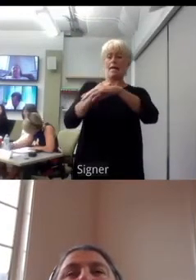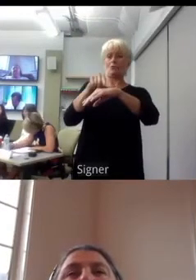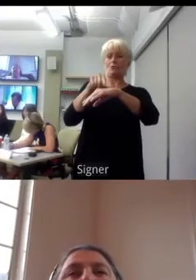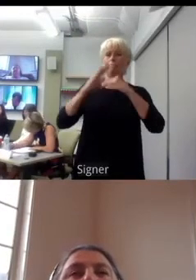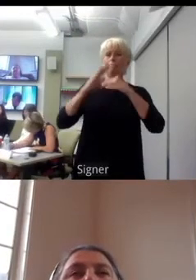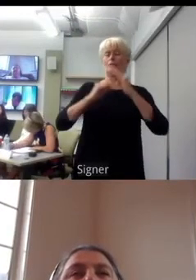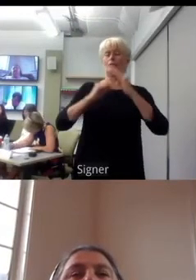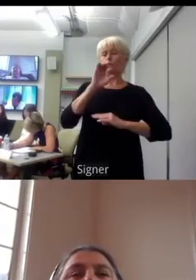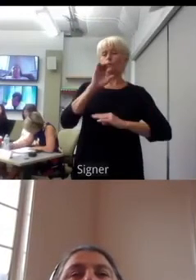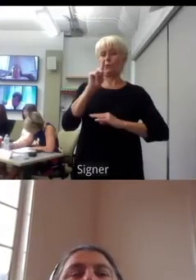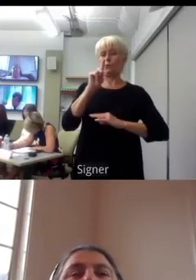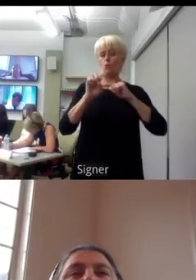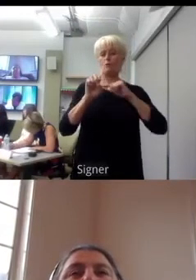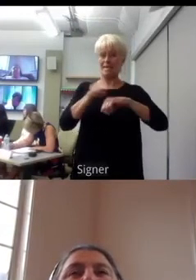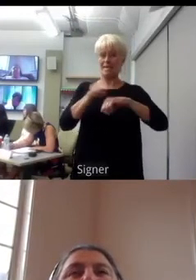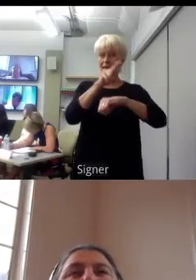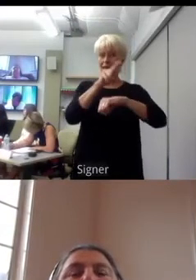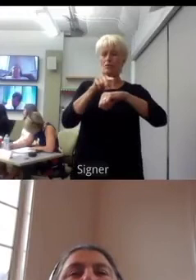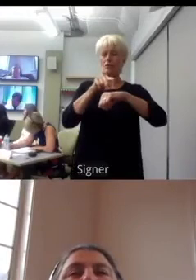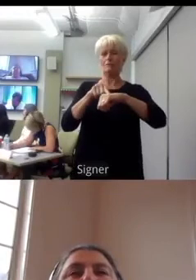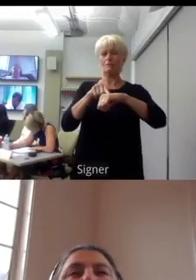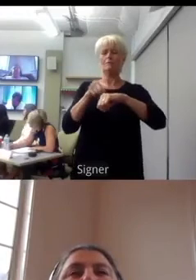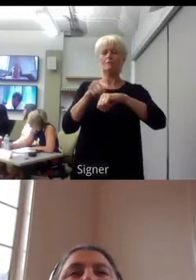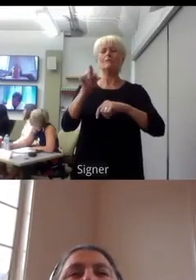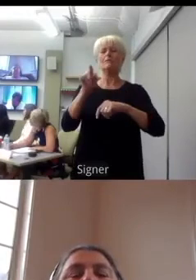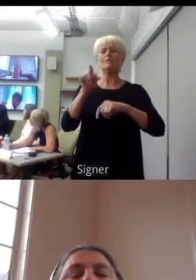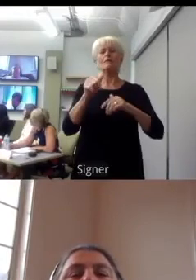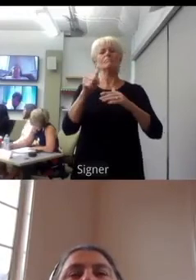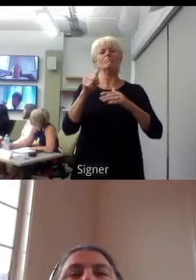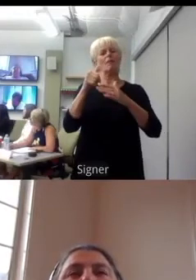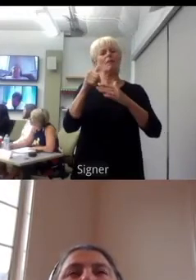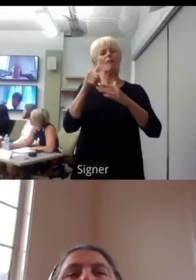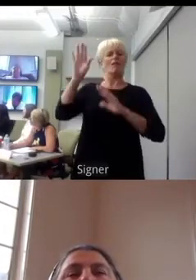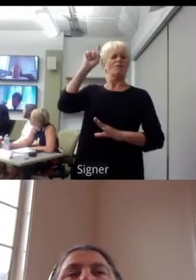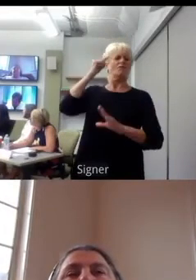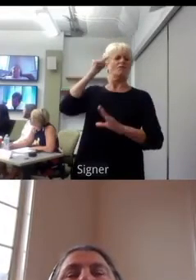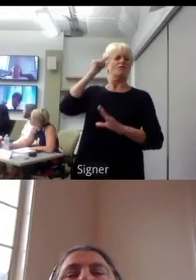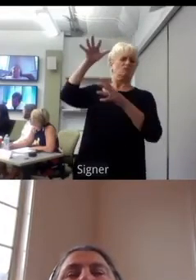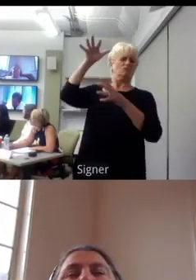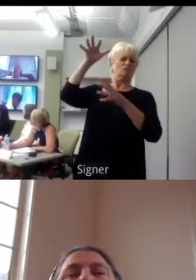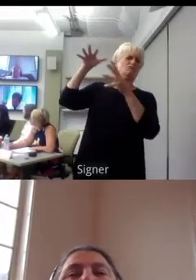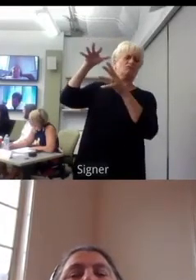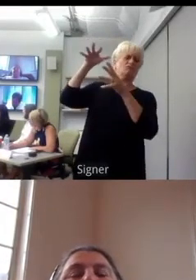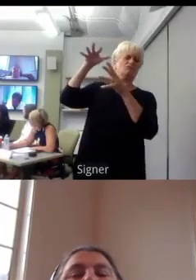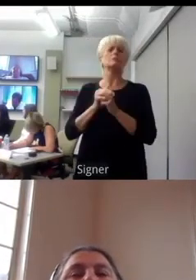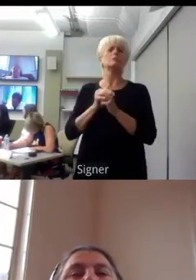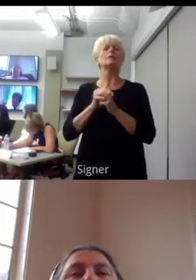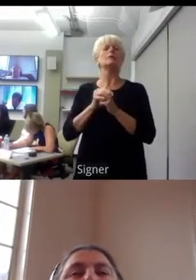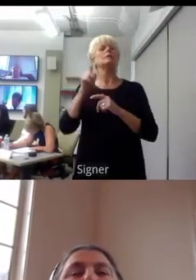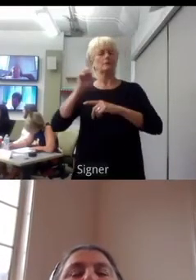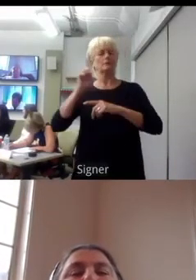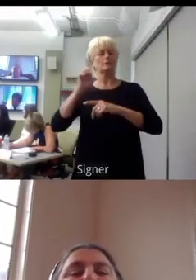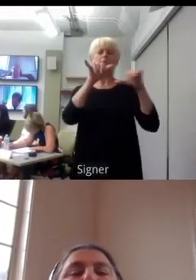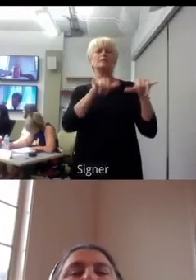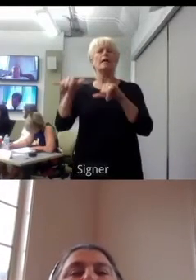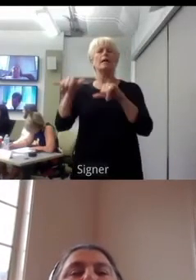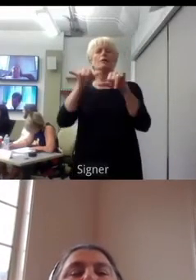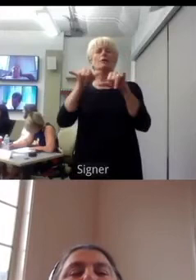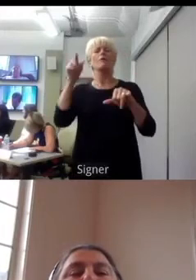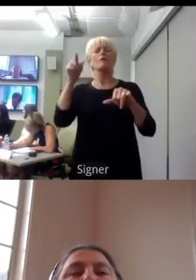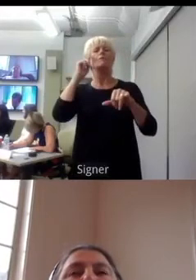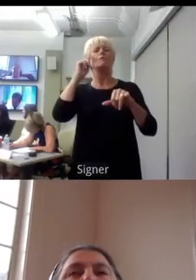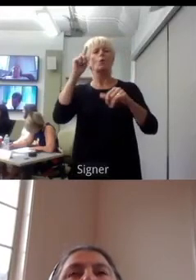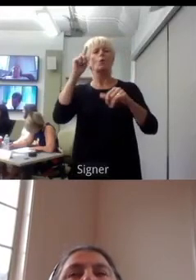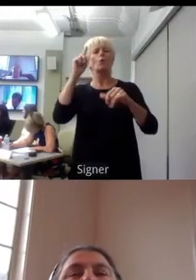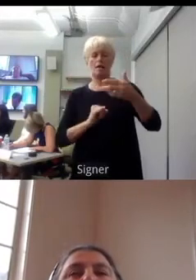created in the federal sphere, it sets standards for design requirements for buildings in the federal sphere, but